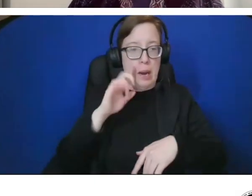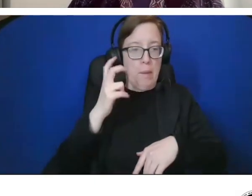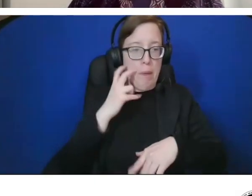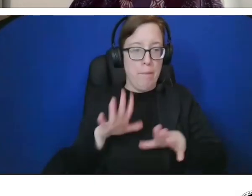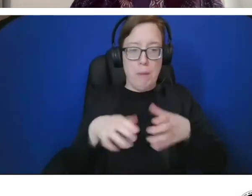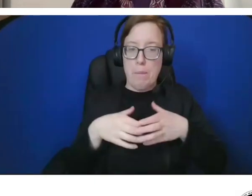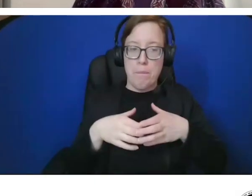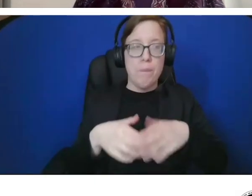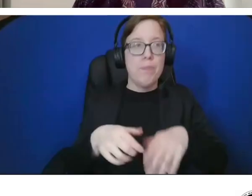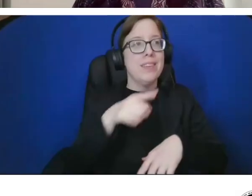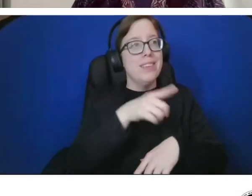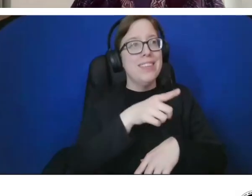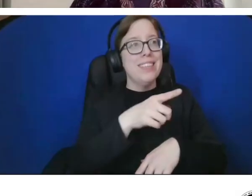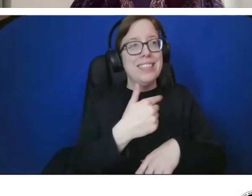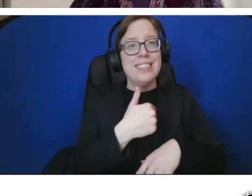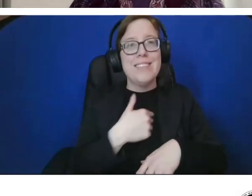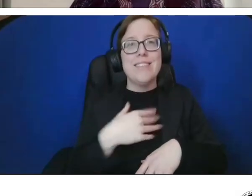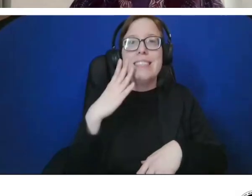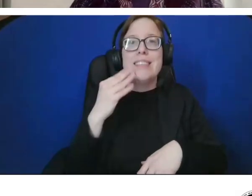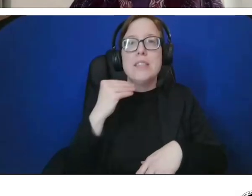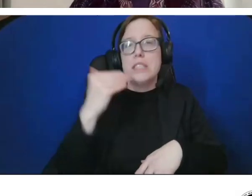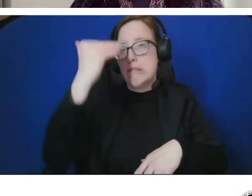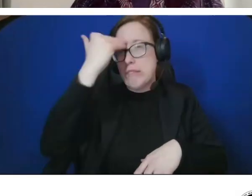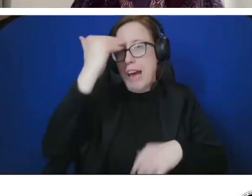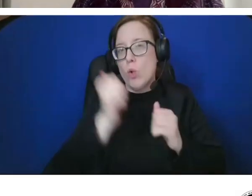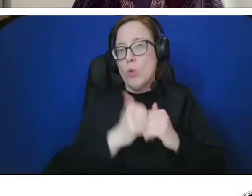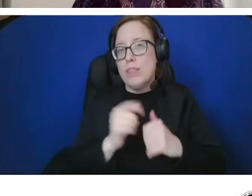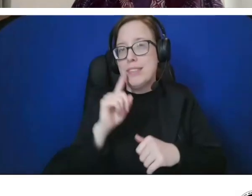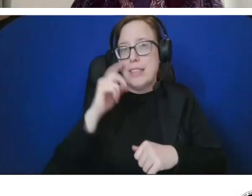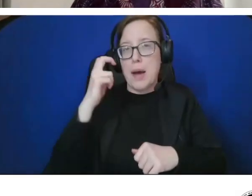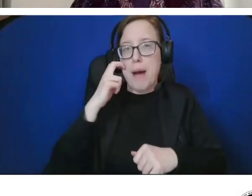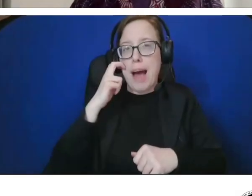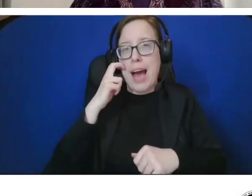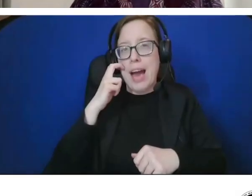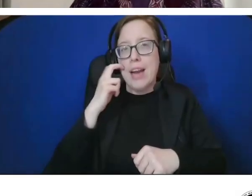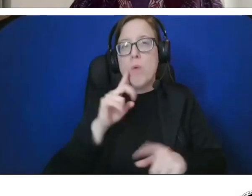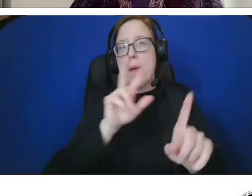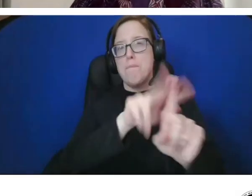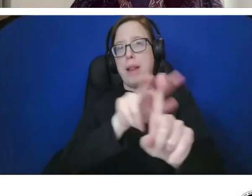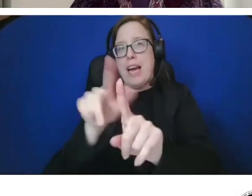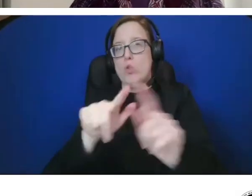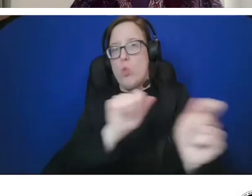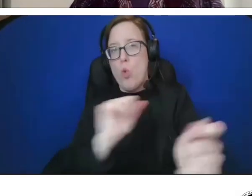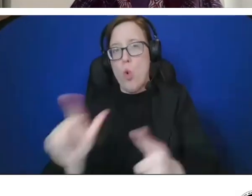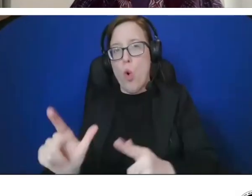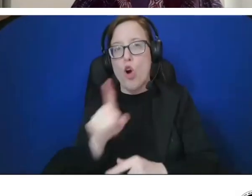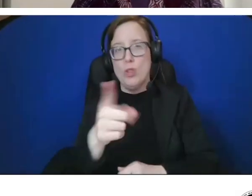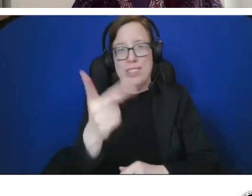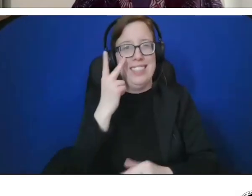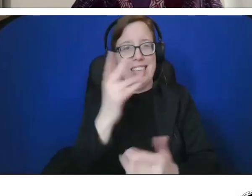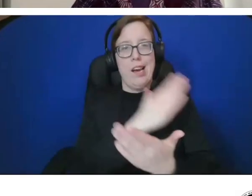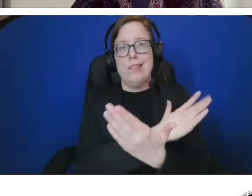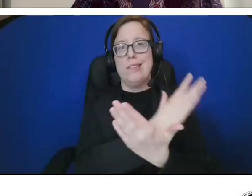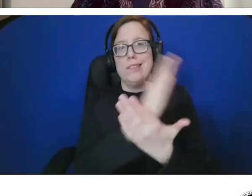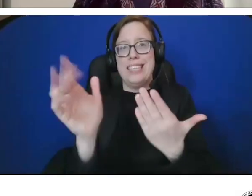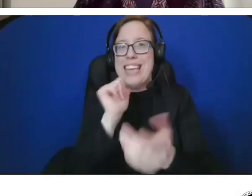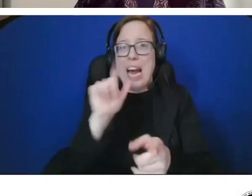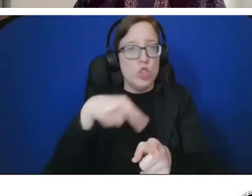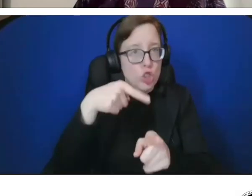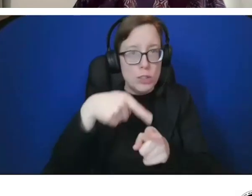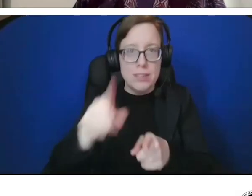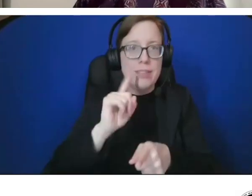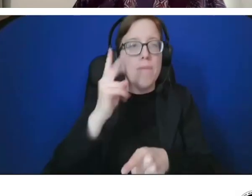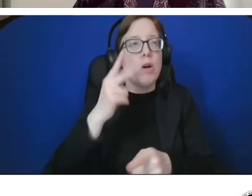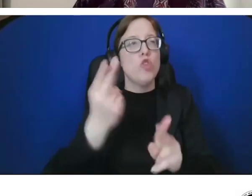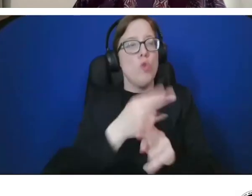children who are deafblind, but he has a lot of experience and knowledge in deafblindness, so you'll be able to see that across the book